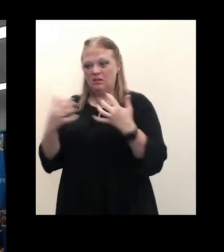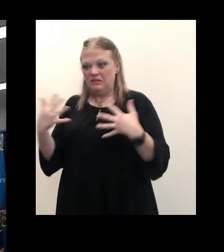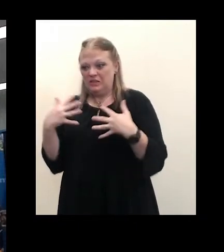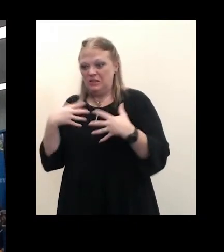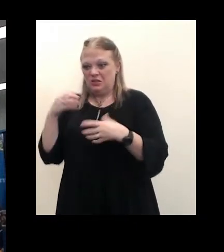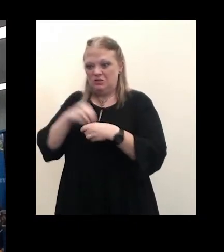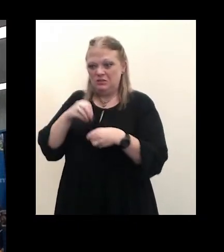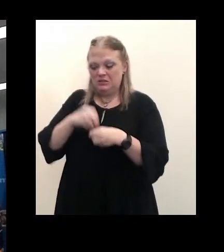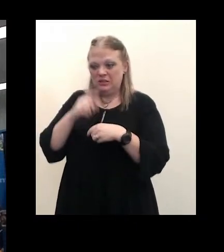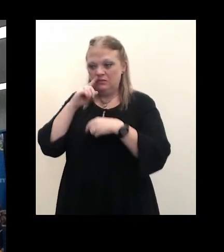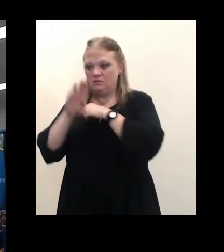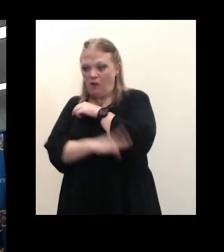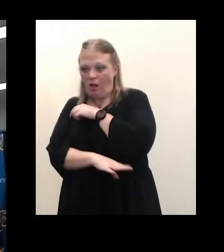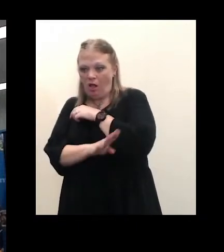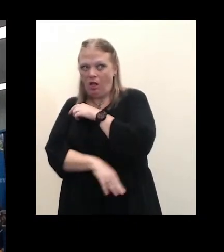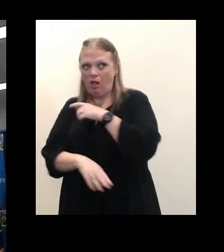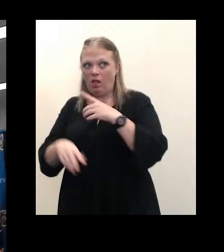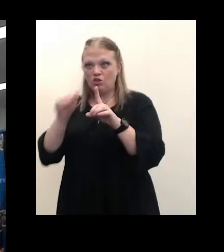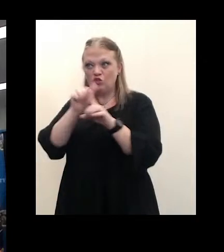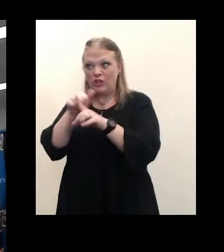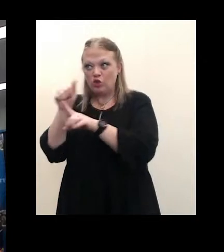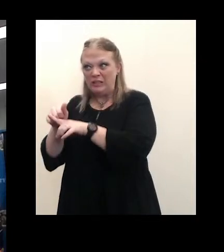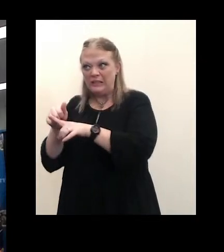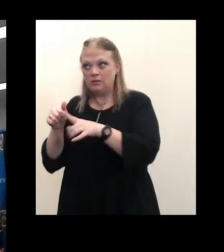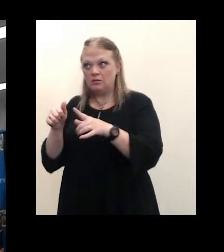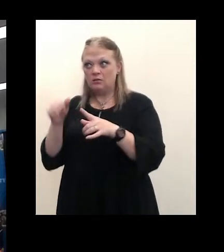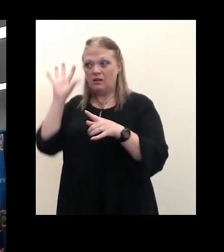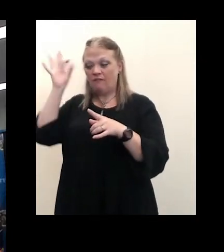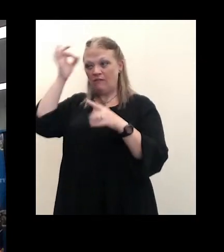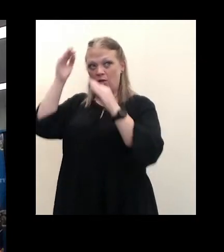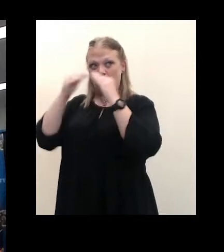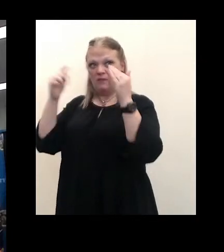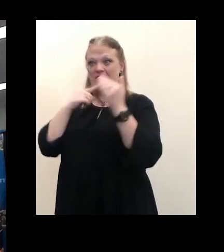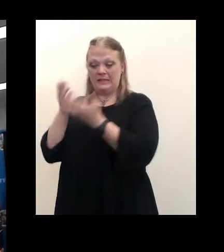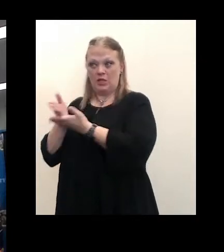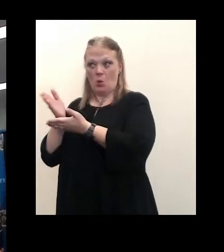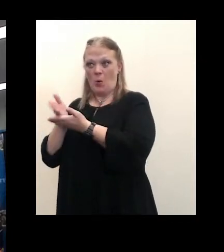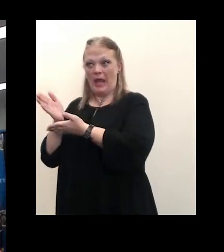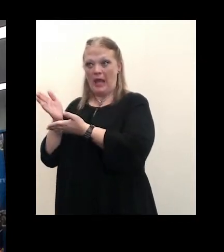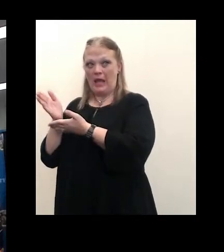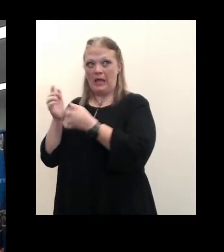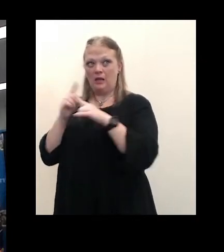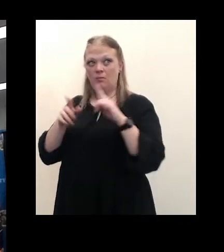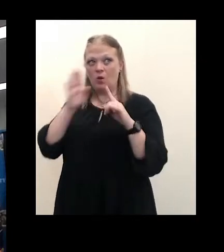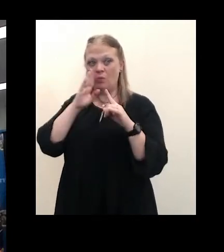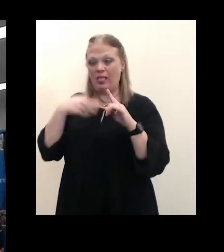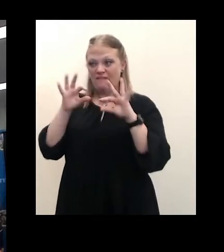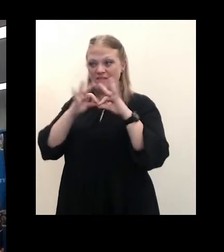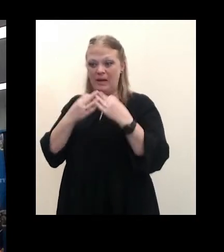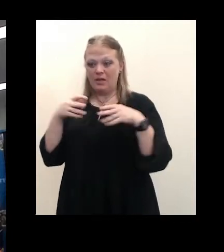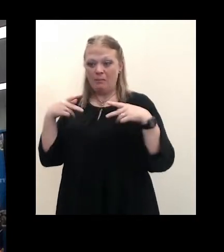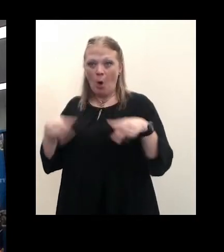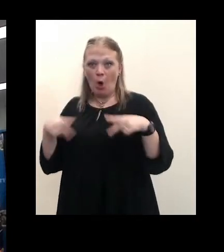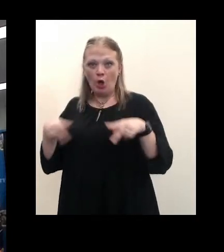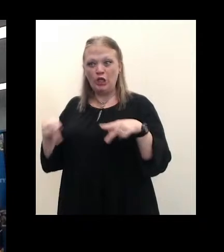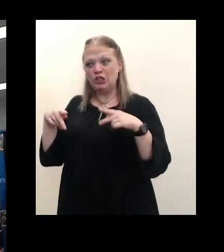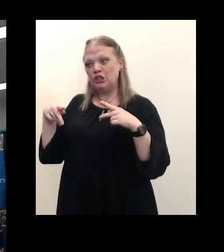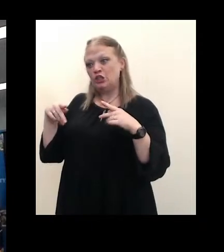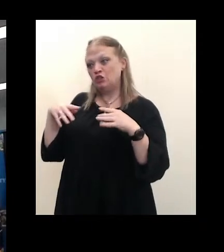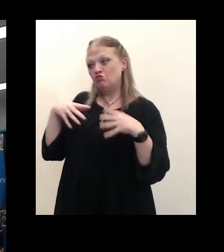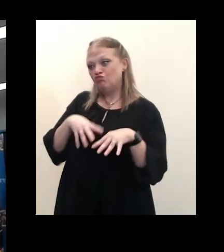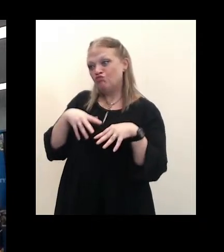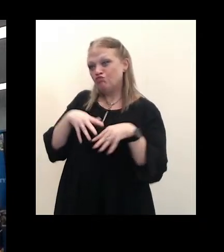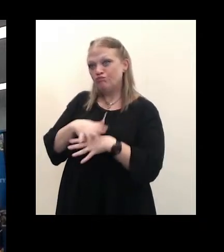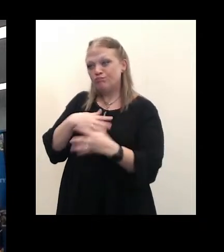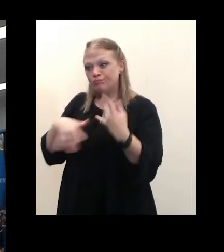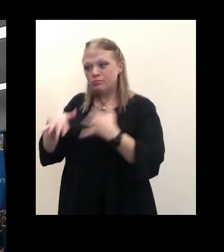fall. Trick-or-treating, I know on a federal level they've said is okay, but there's going to be family parties, house parties, things like that. What are your